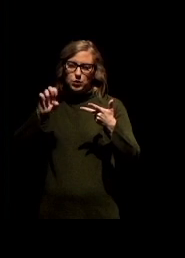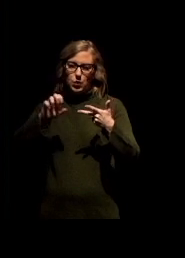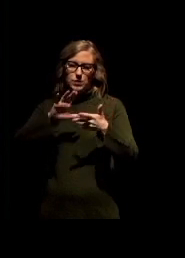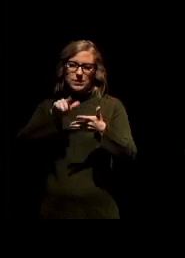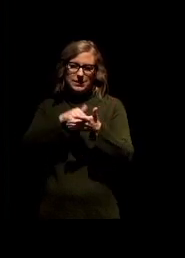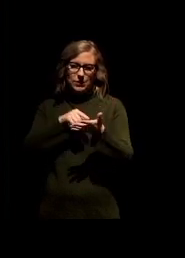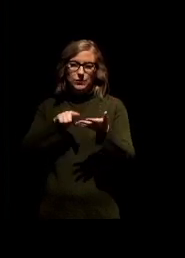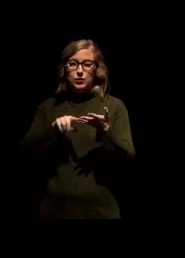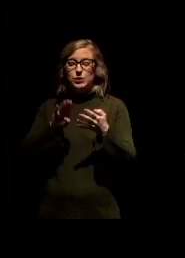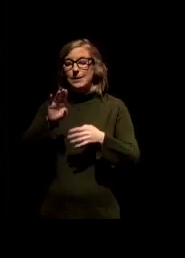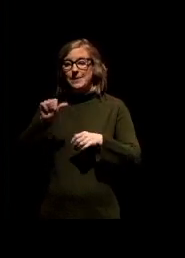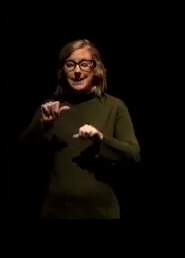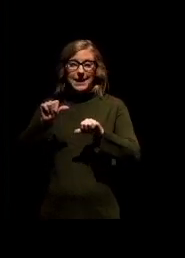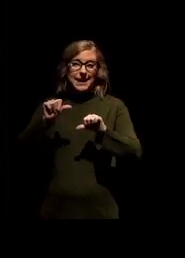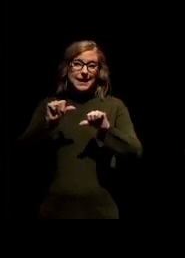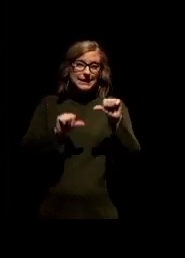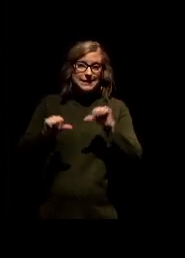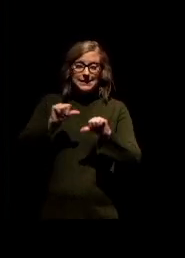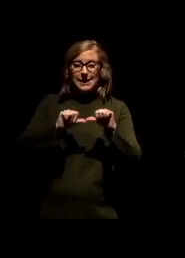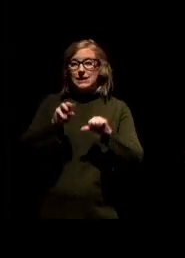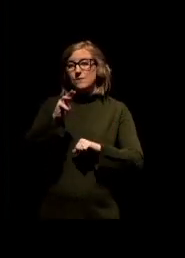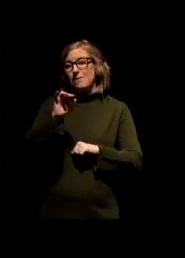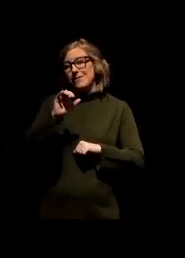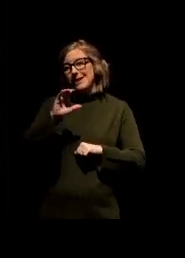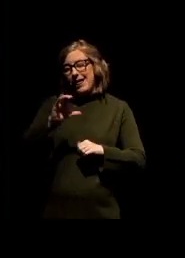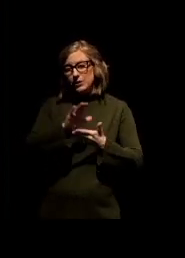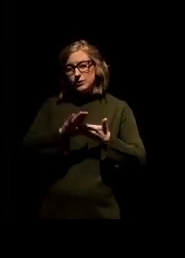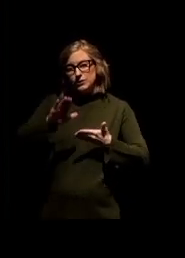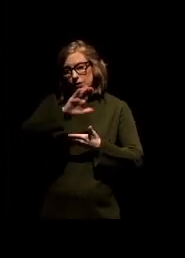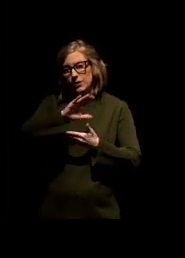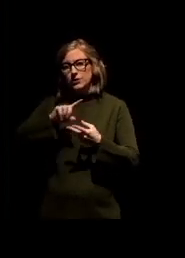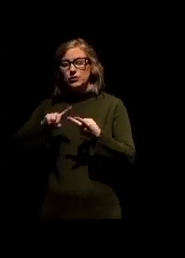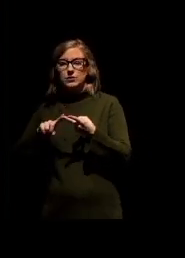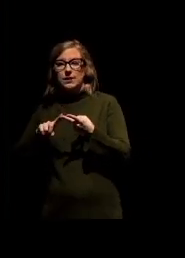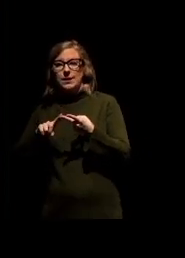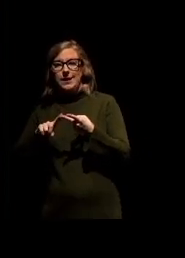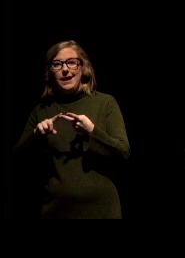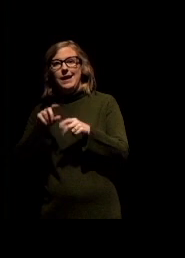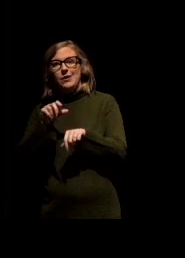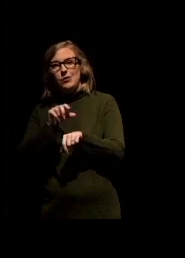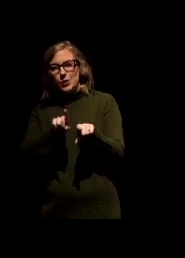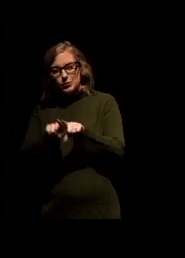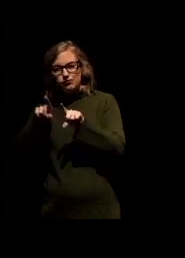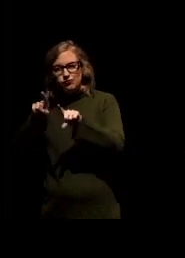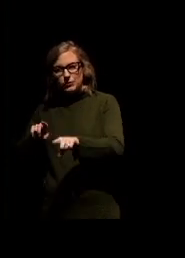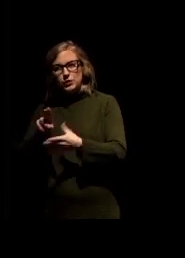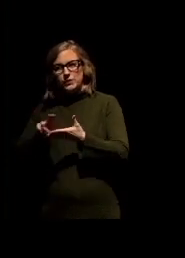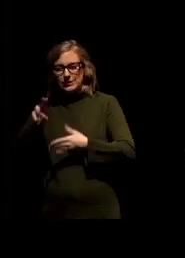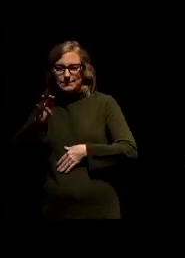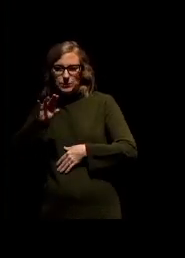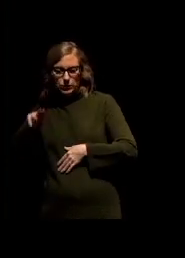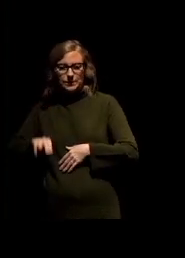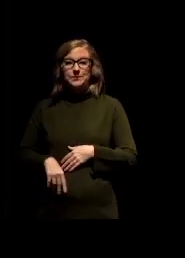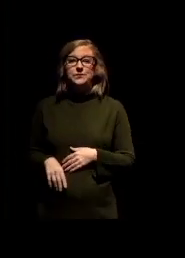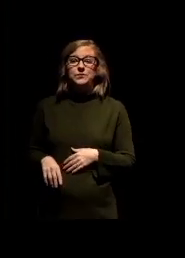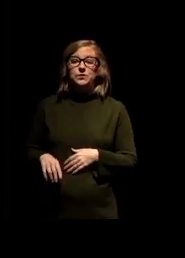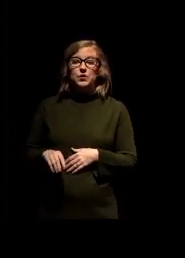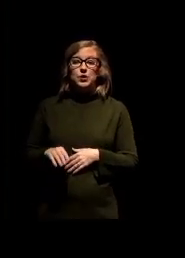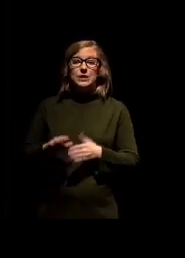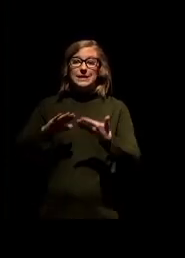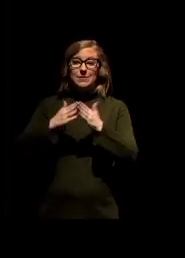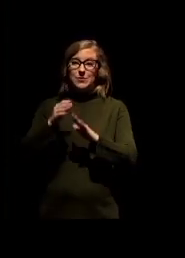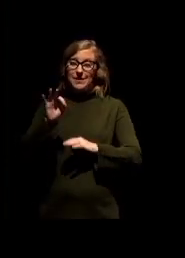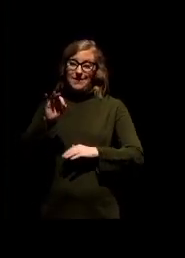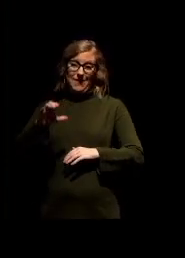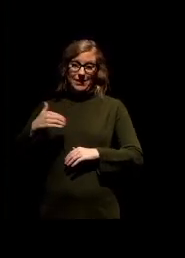McAllister College and a master's degree in public health administration from the University of Minnesota. She's also a community faculty member for our School